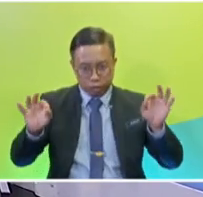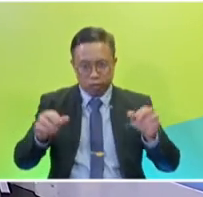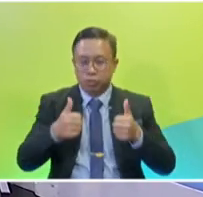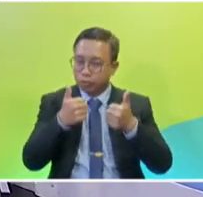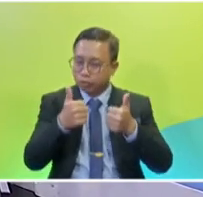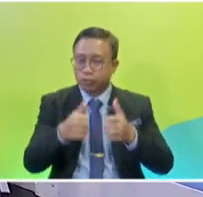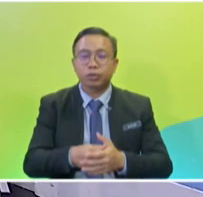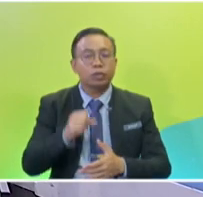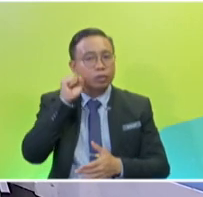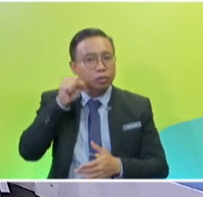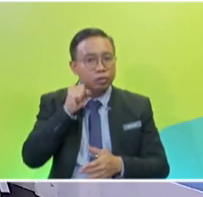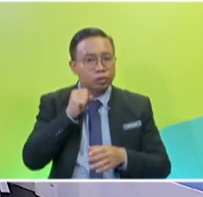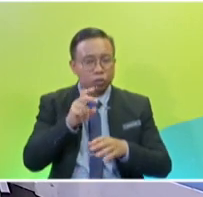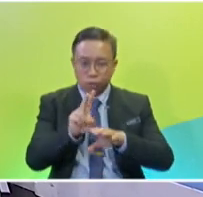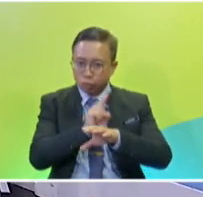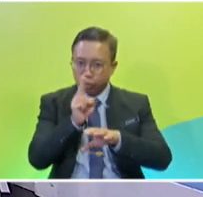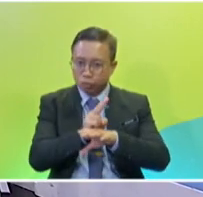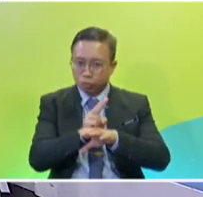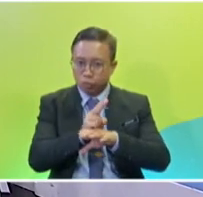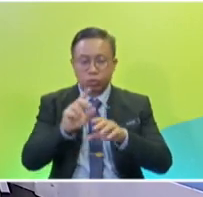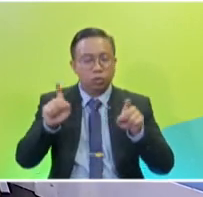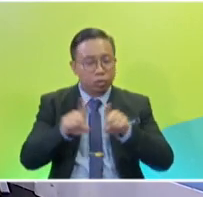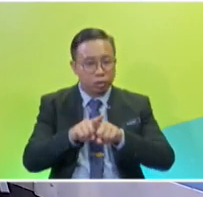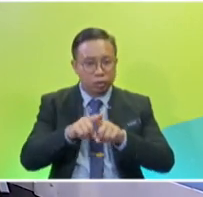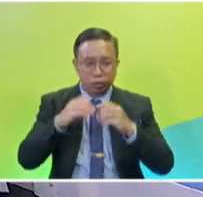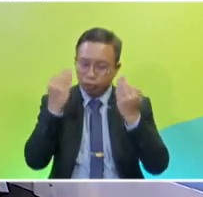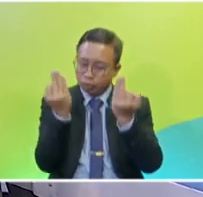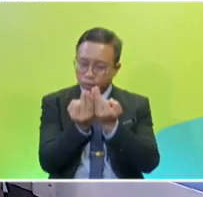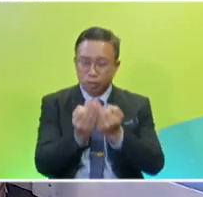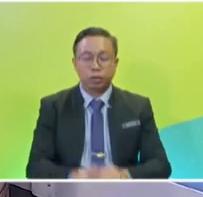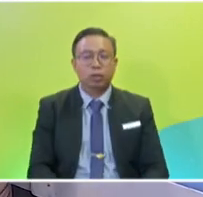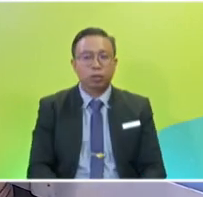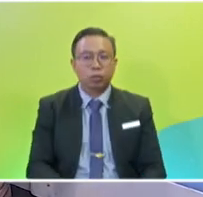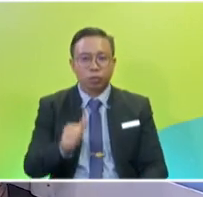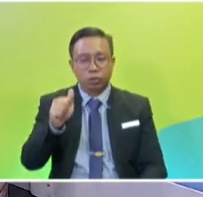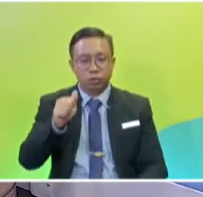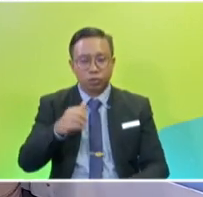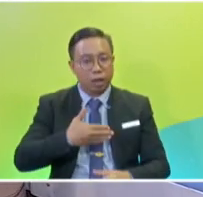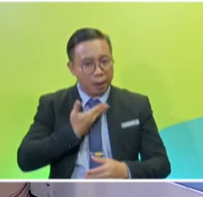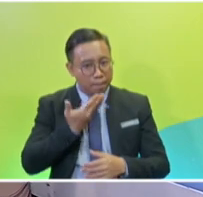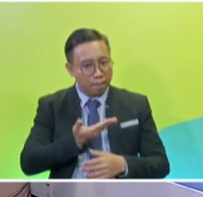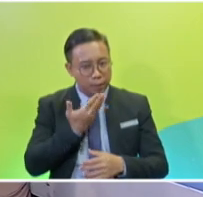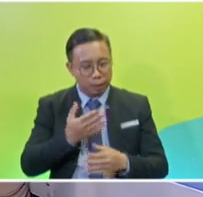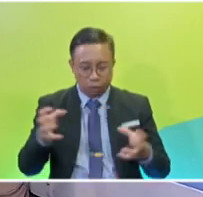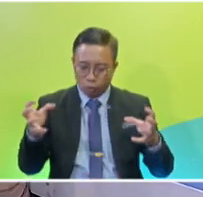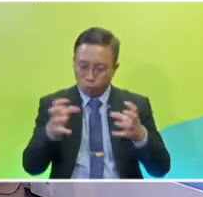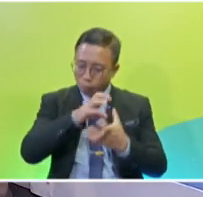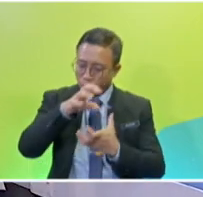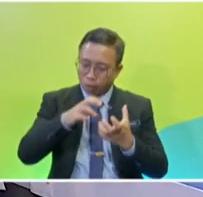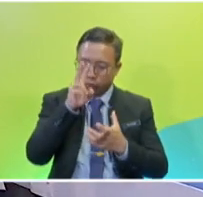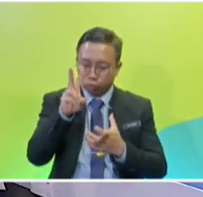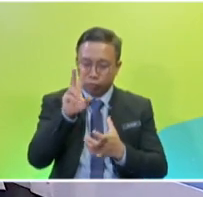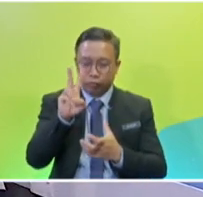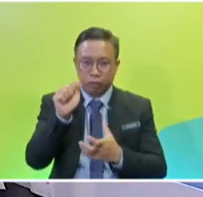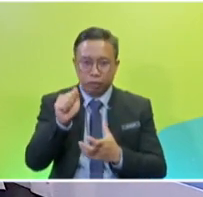Nana. So she used spend time together with her family and was grateful. So when she combined the two VAs, that was